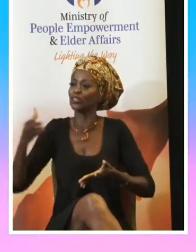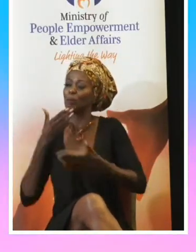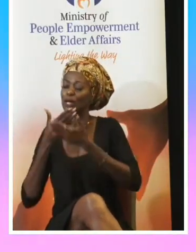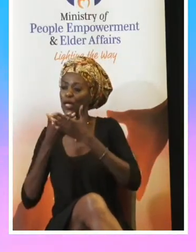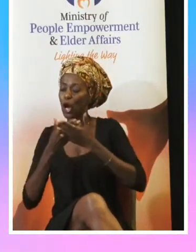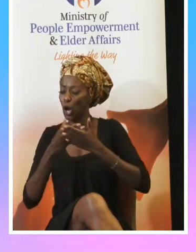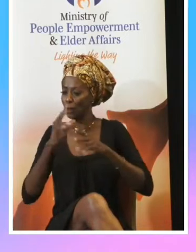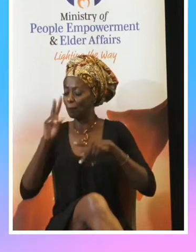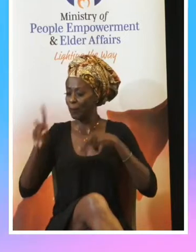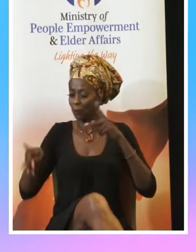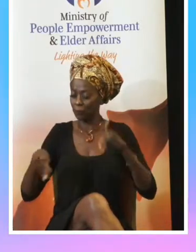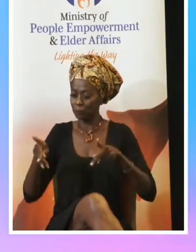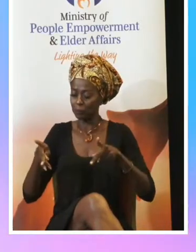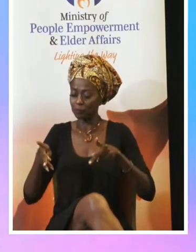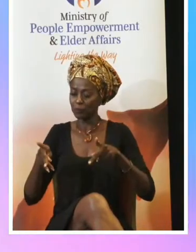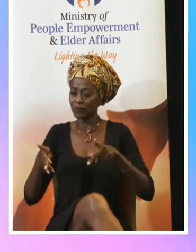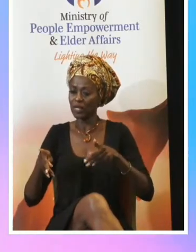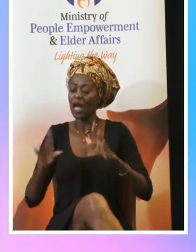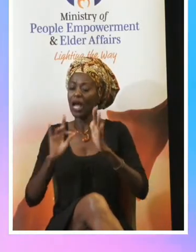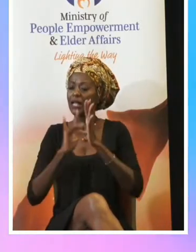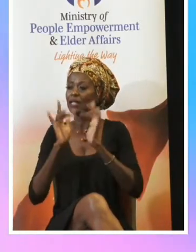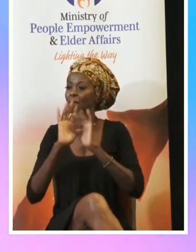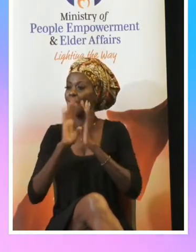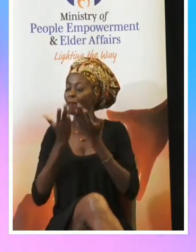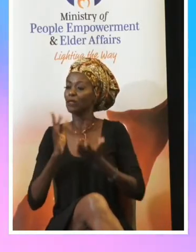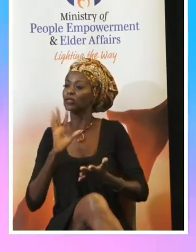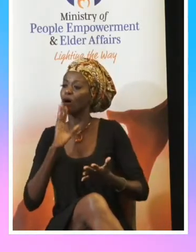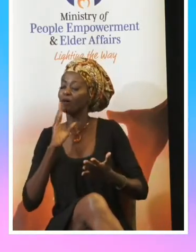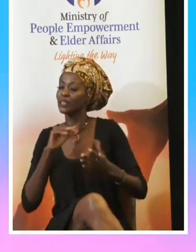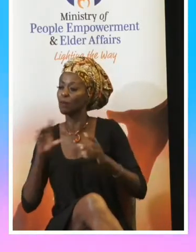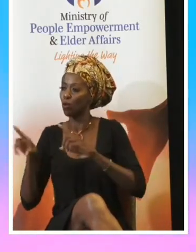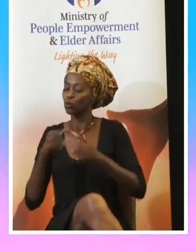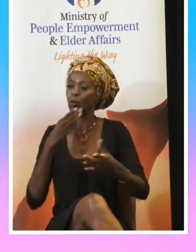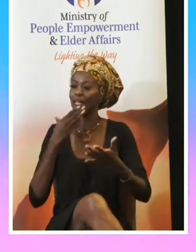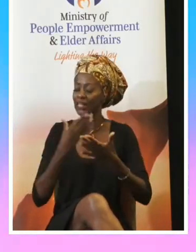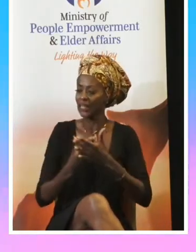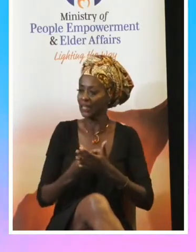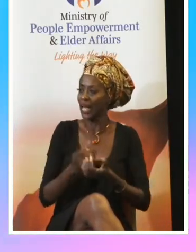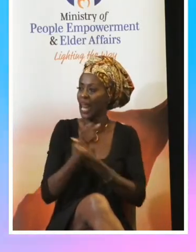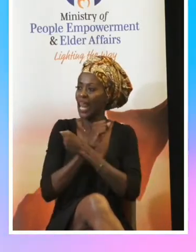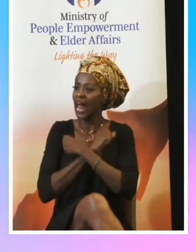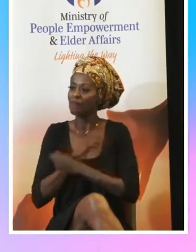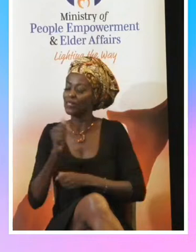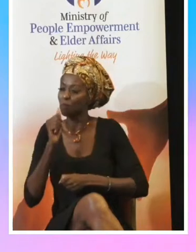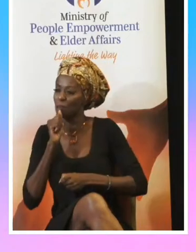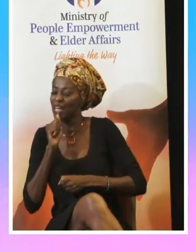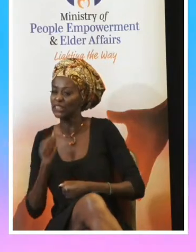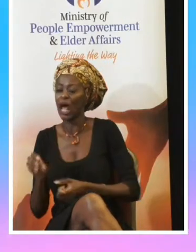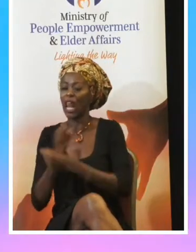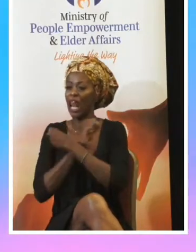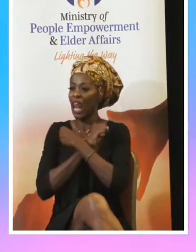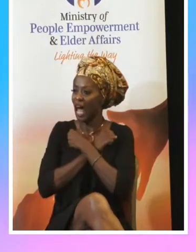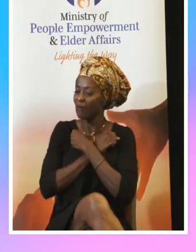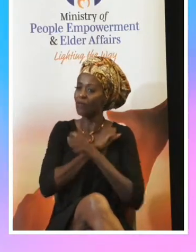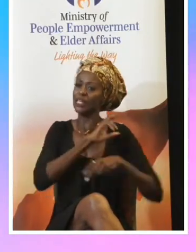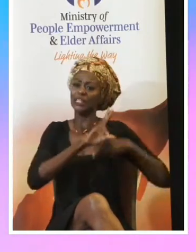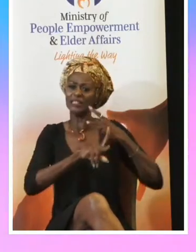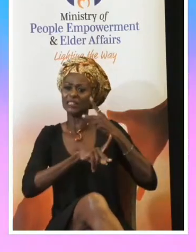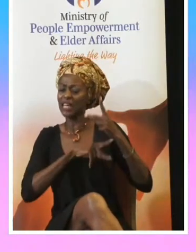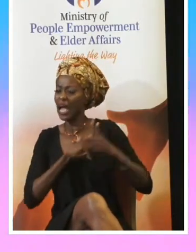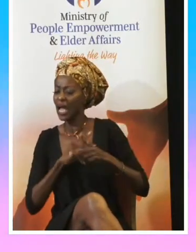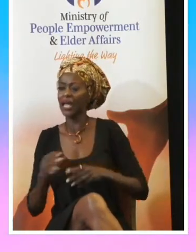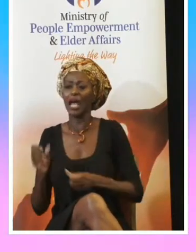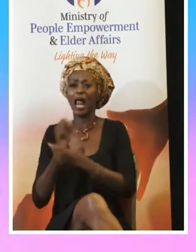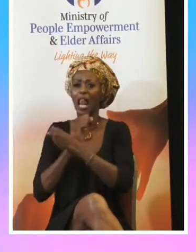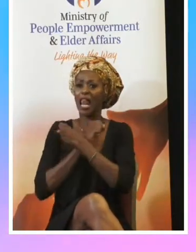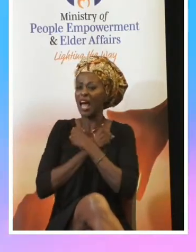talks about doing good, and it speaks about love that is patient, is kind, is not easily angered, and is not